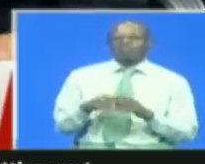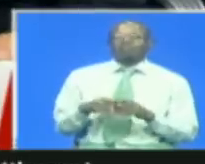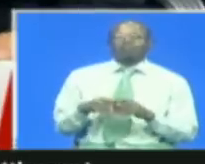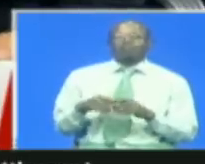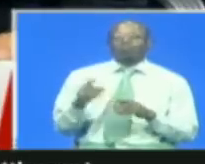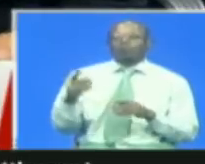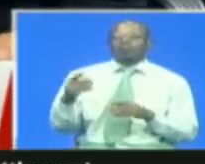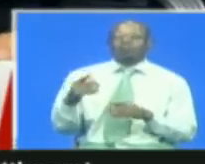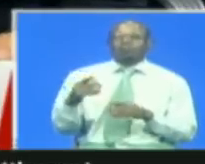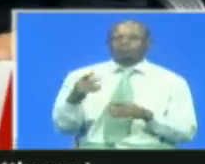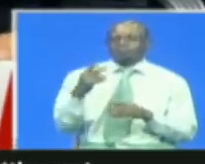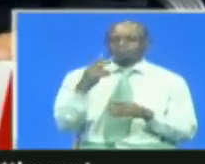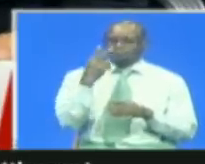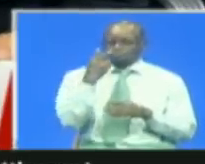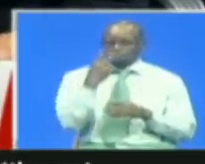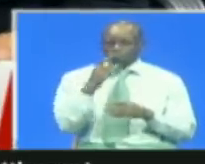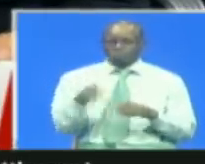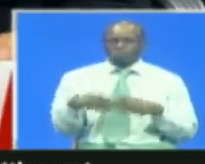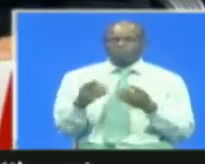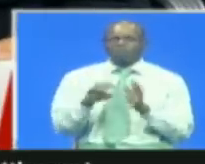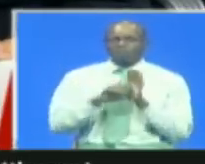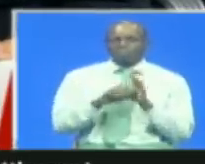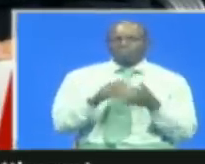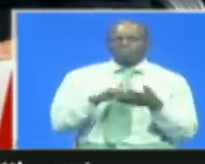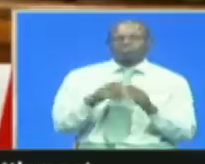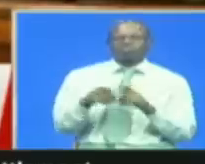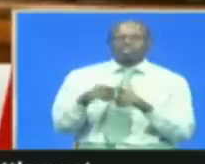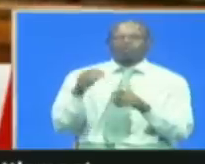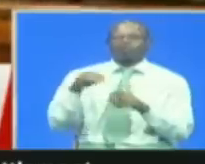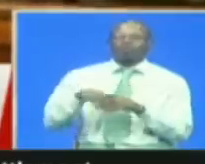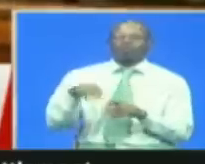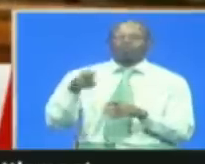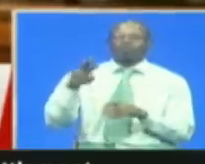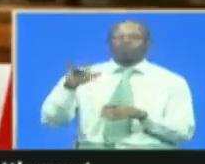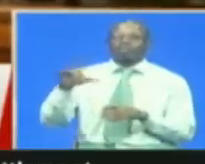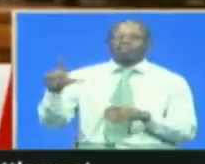two others. The hearing will proceed on the 8th of July.